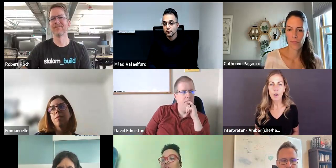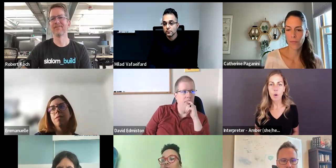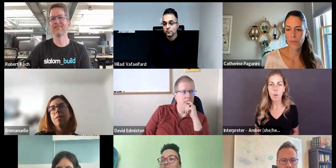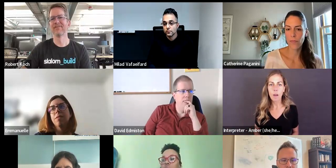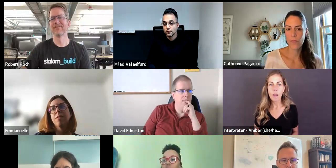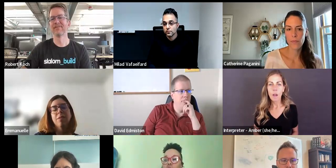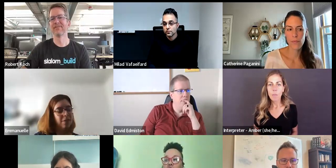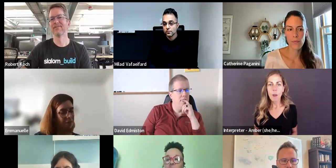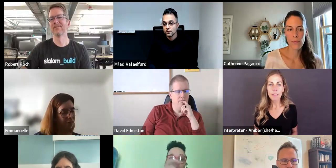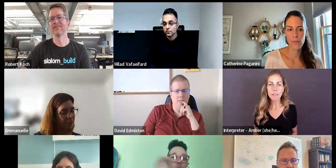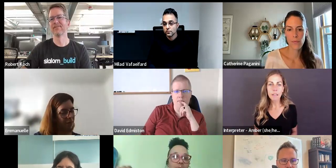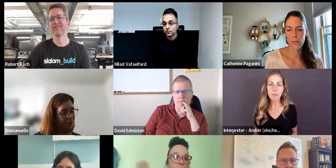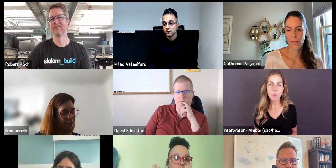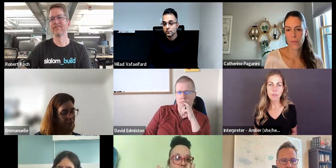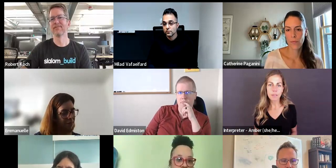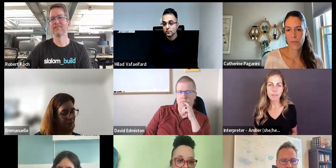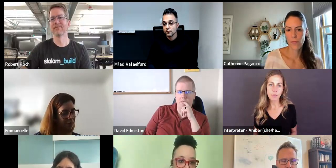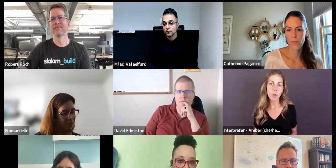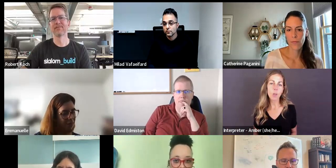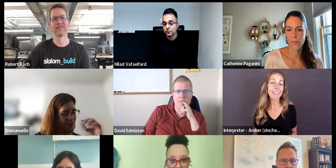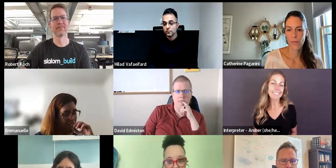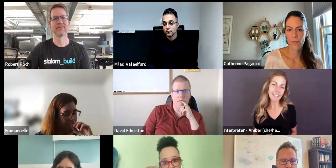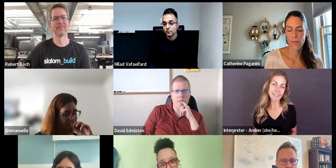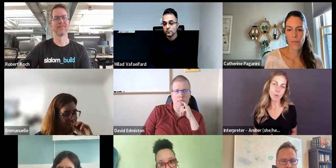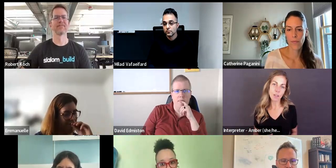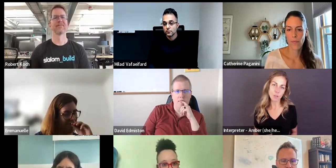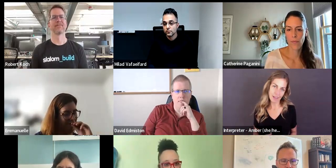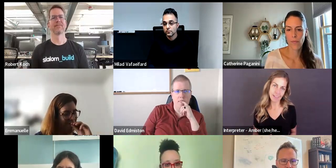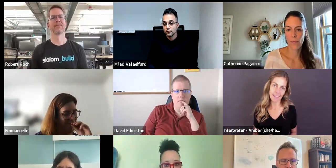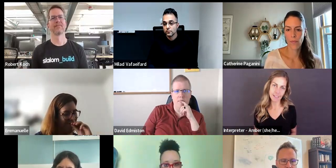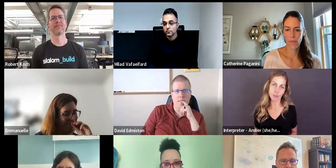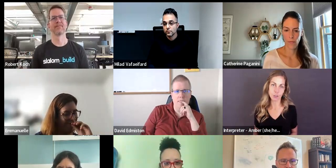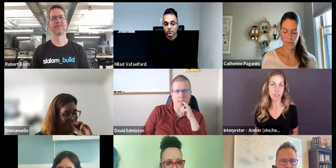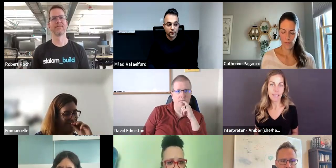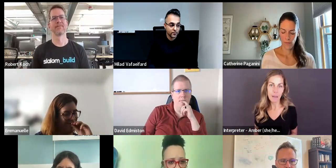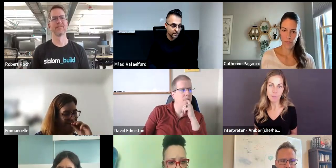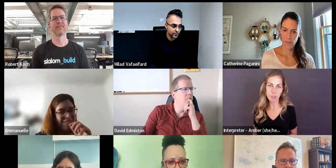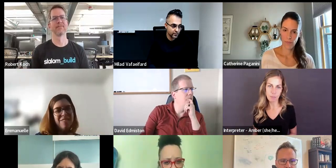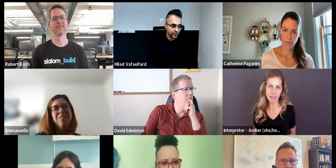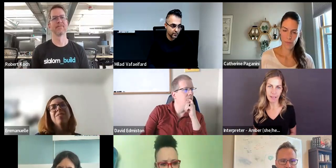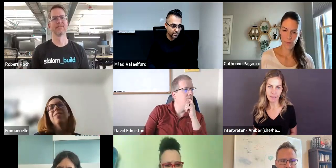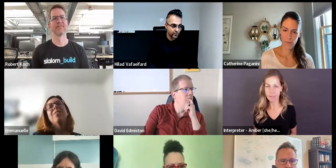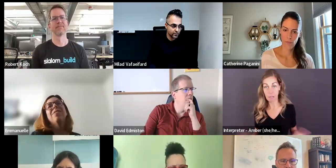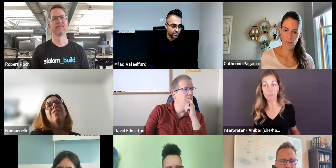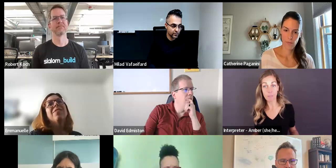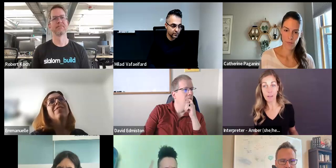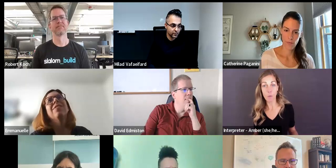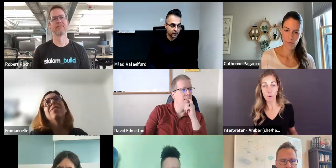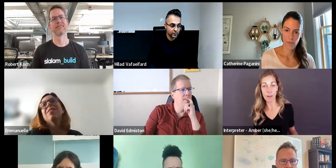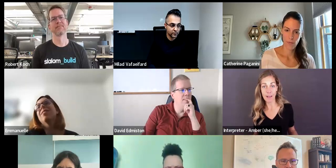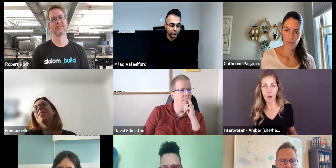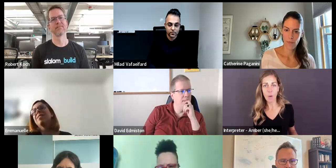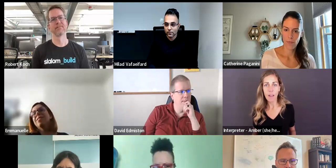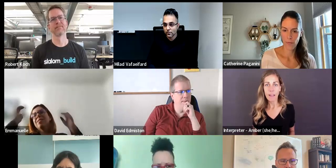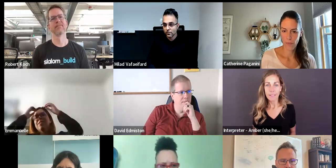Okay, so practicing for successful sign language and English captioned meetings, like what